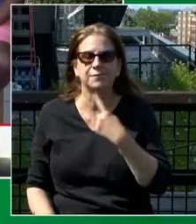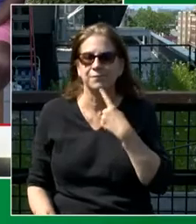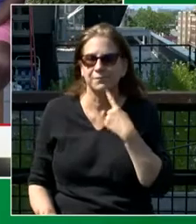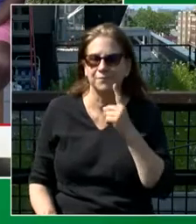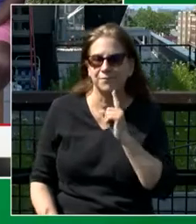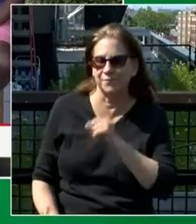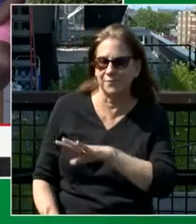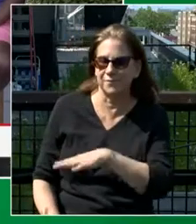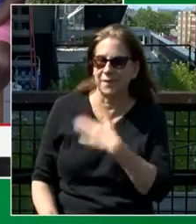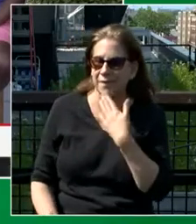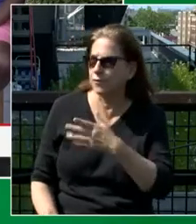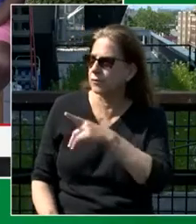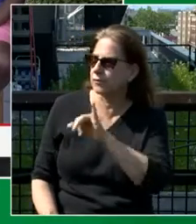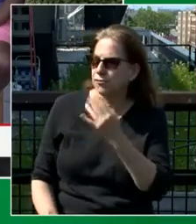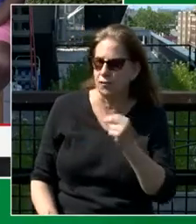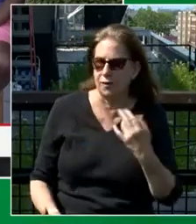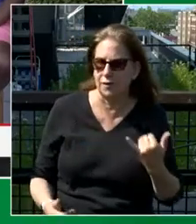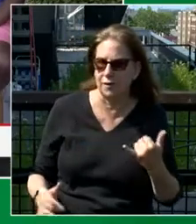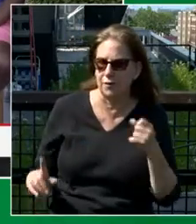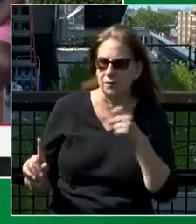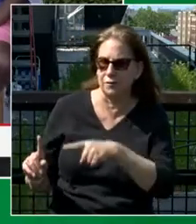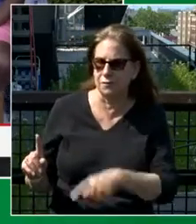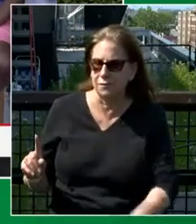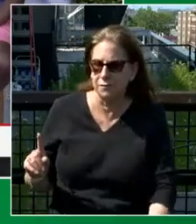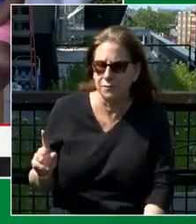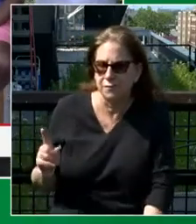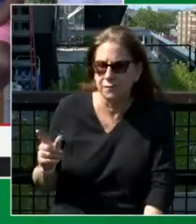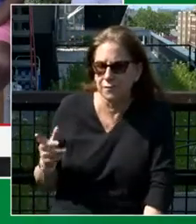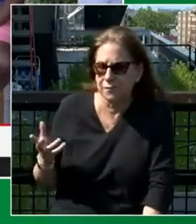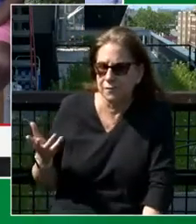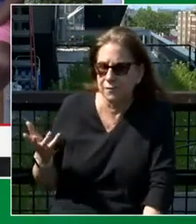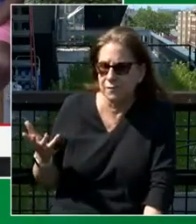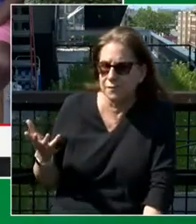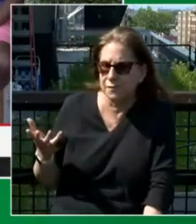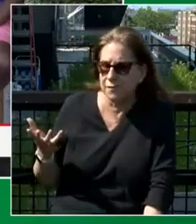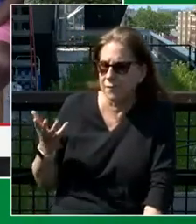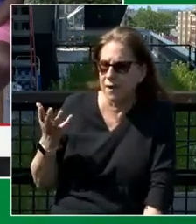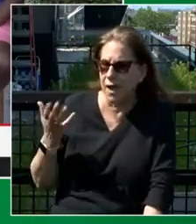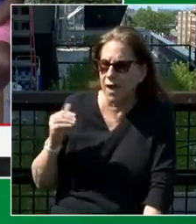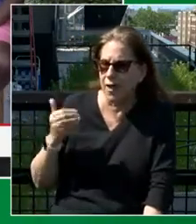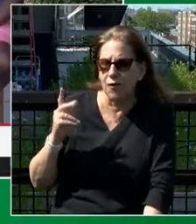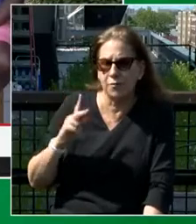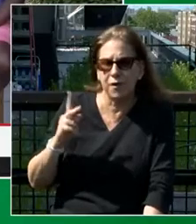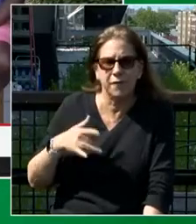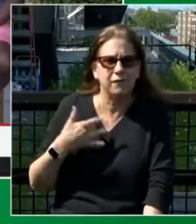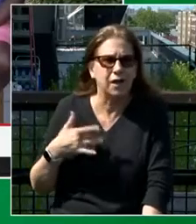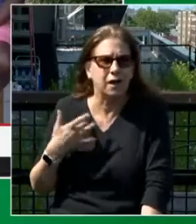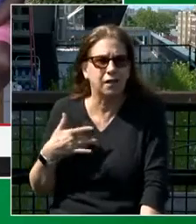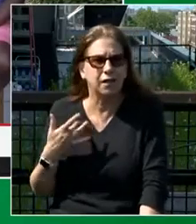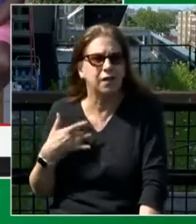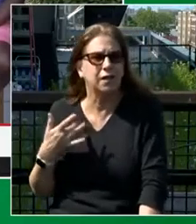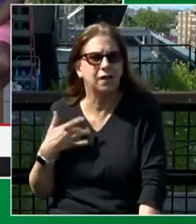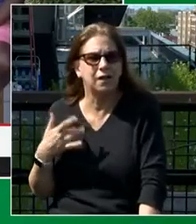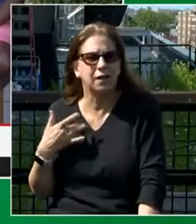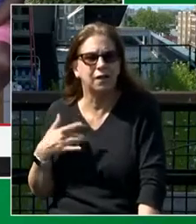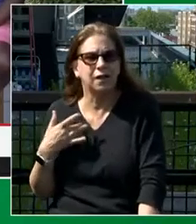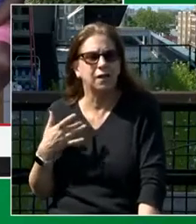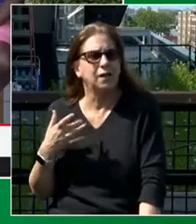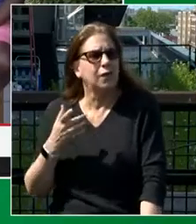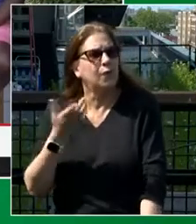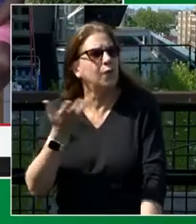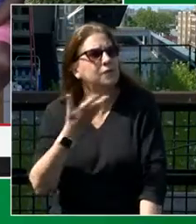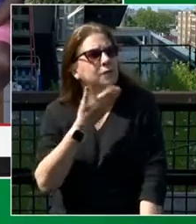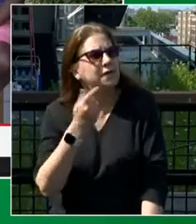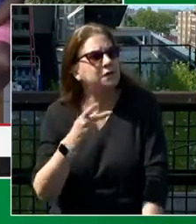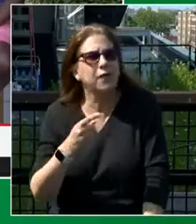you talked about how people are approaching sort of like how they think about sort of where they go, right? And even I find that